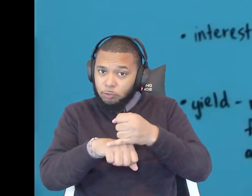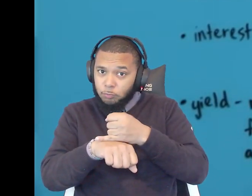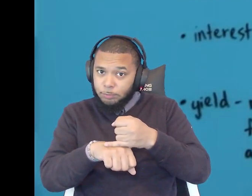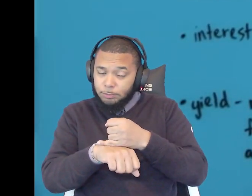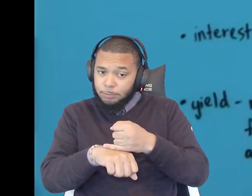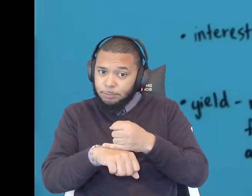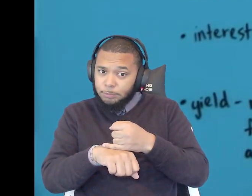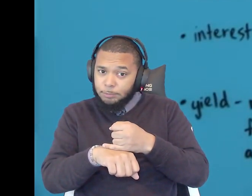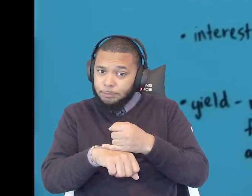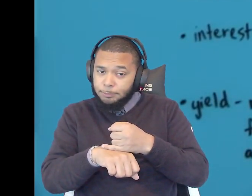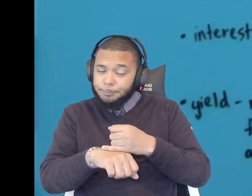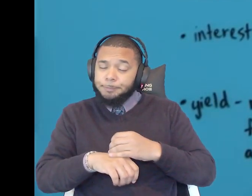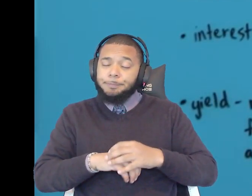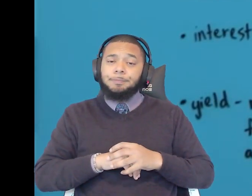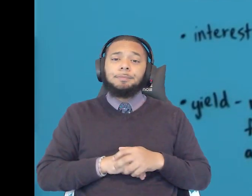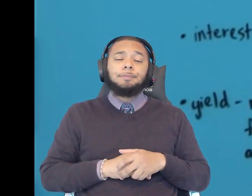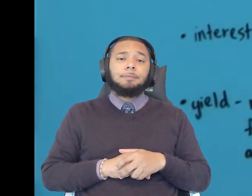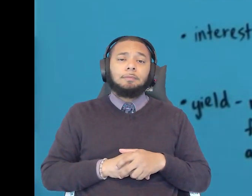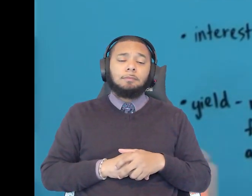But